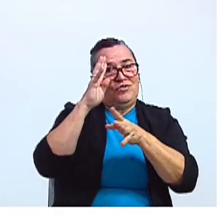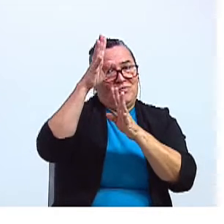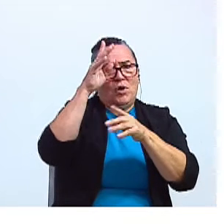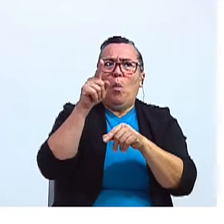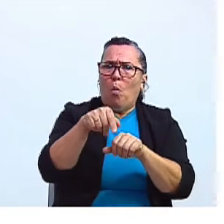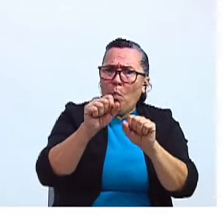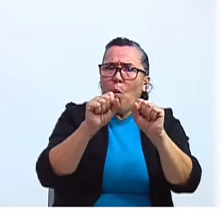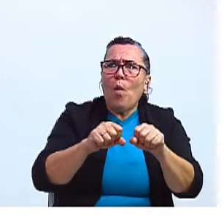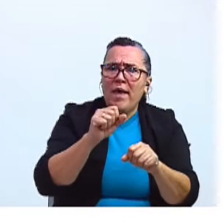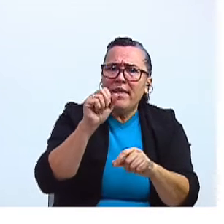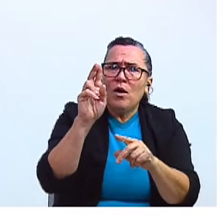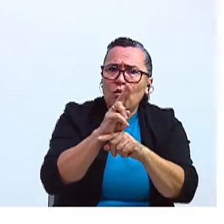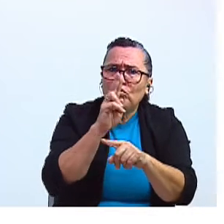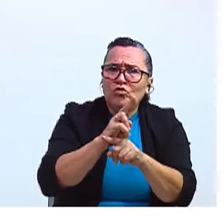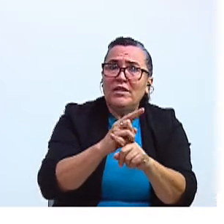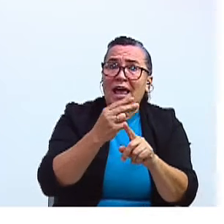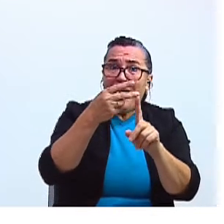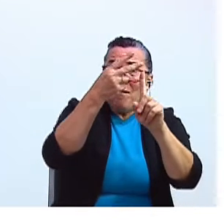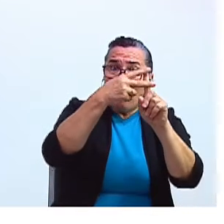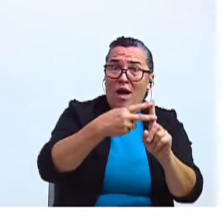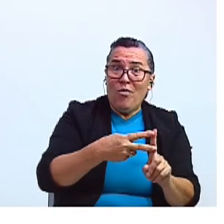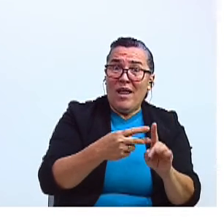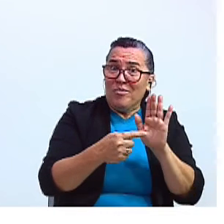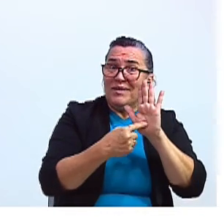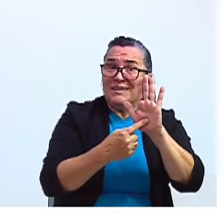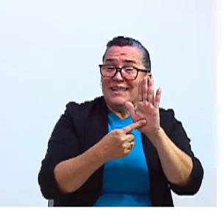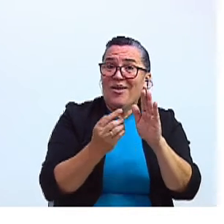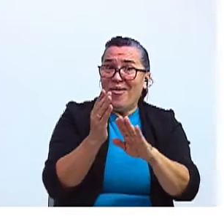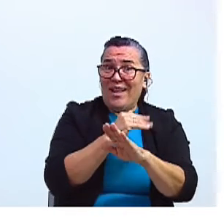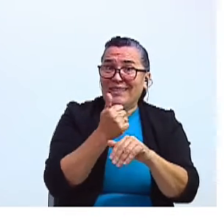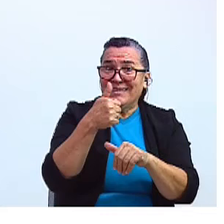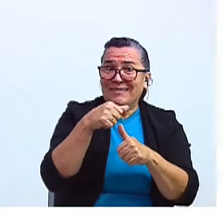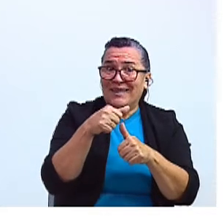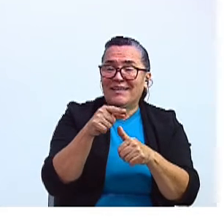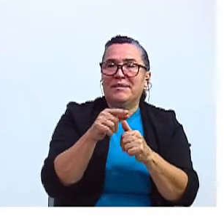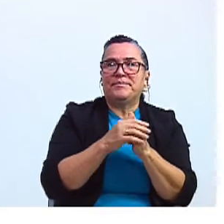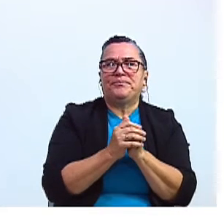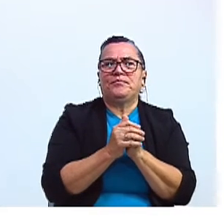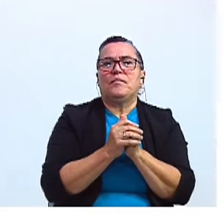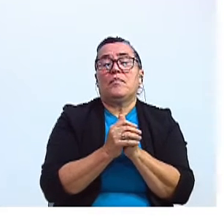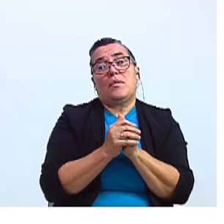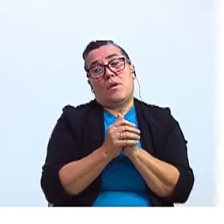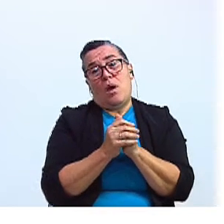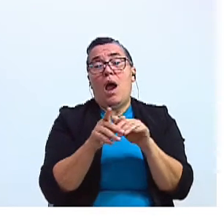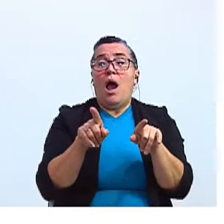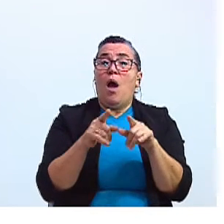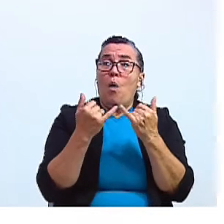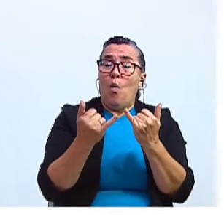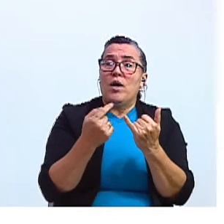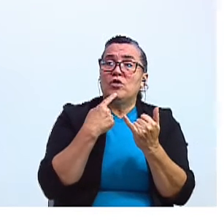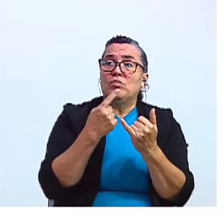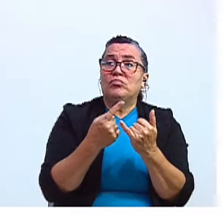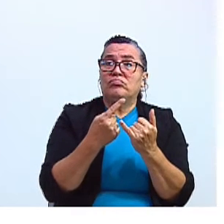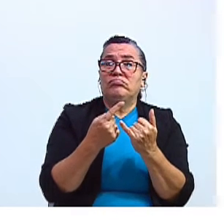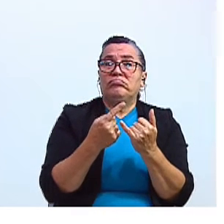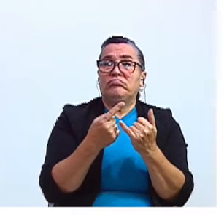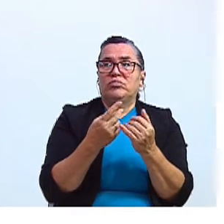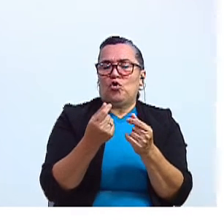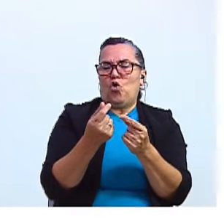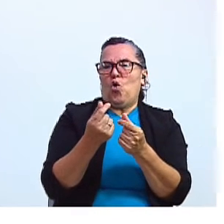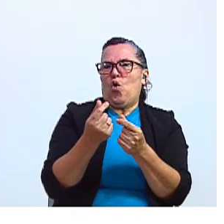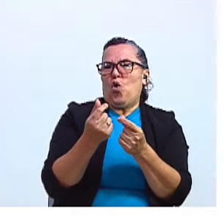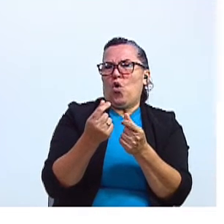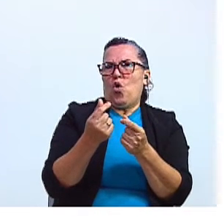use the vocabulary presented before. Okay, next one. So now we're going to talk about the